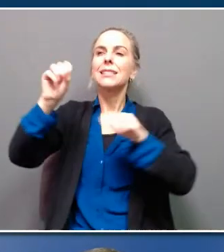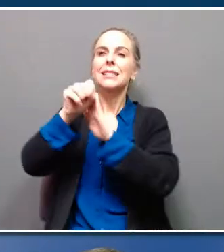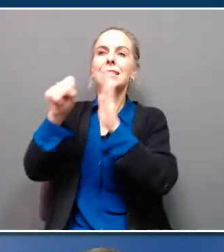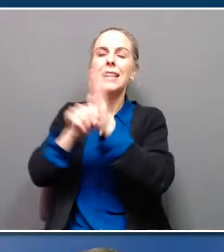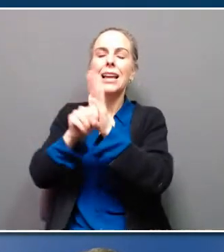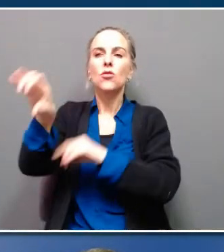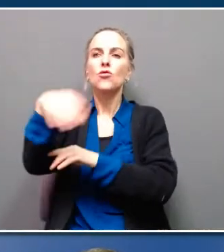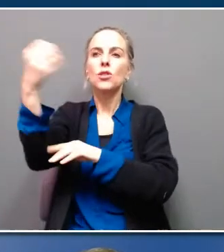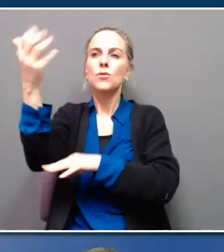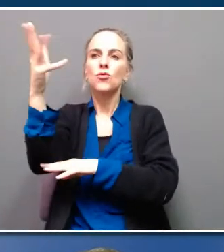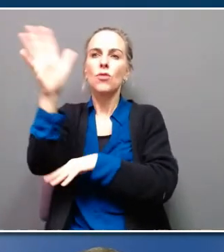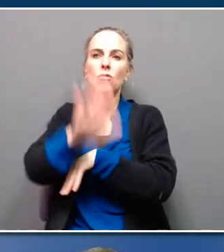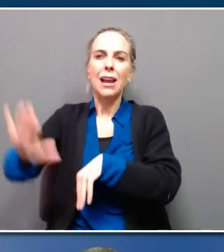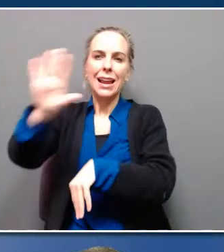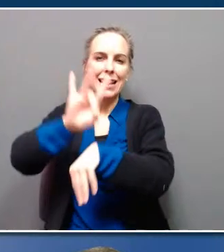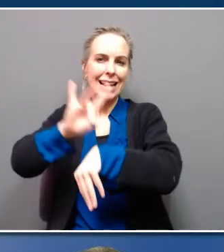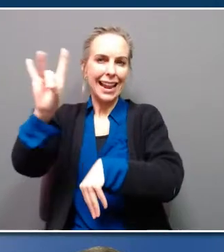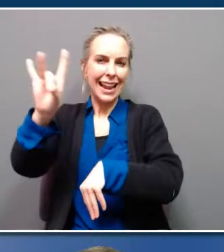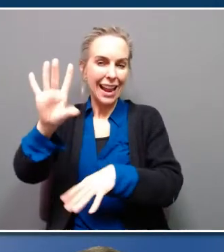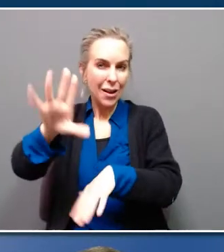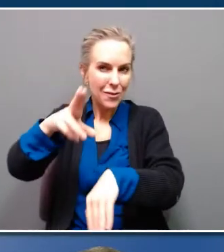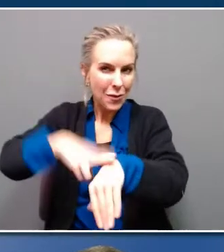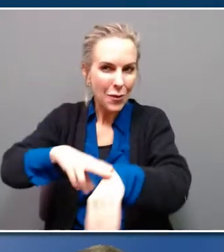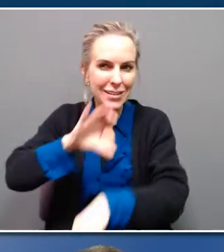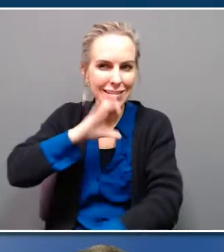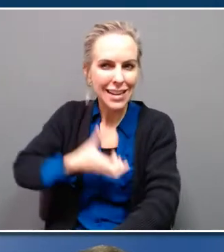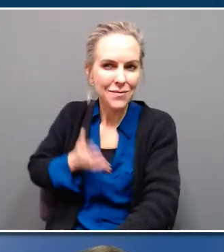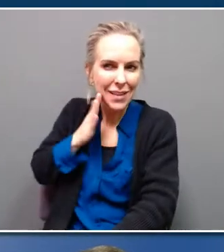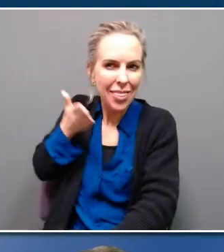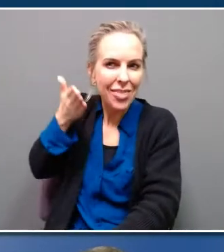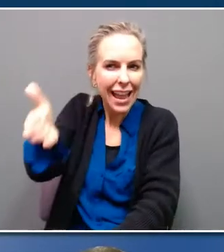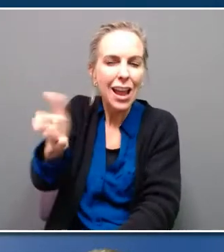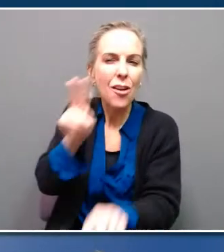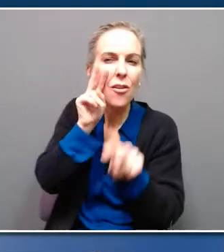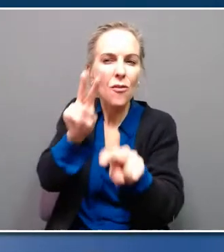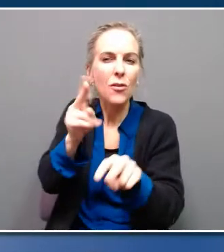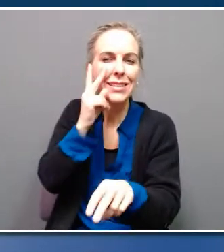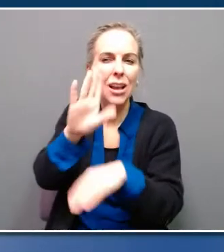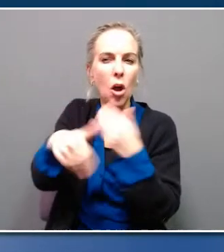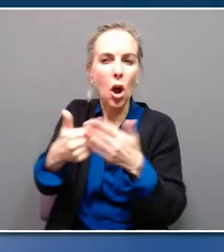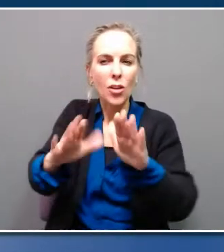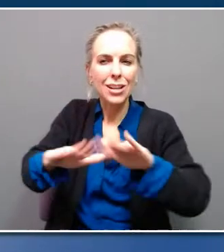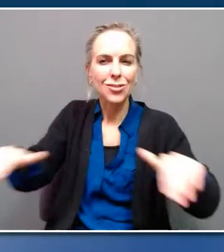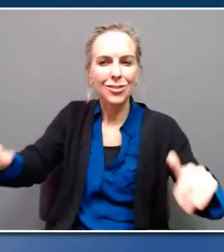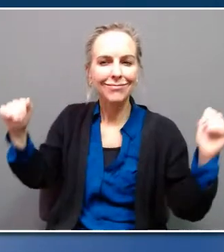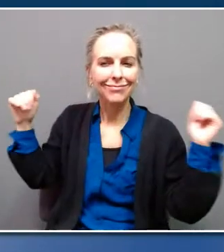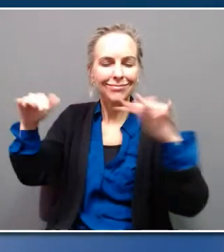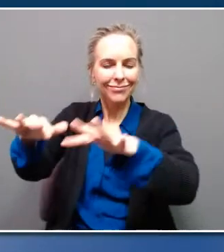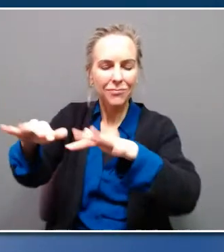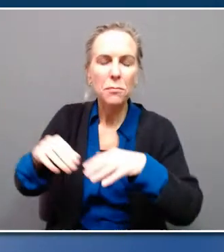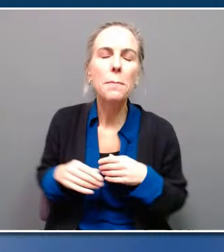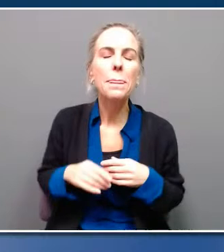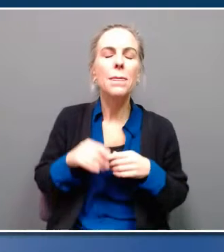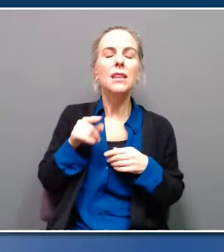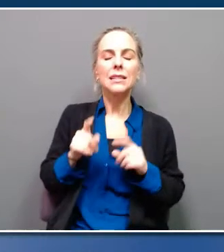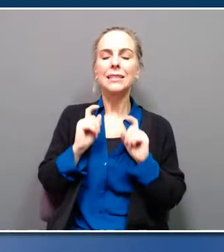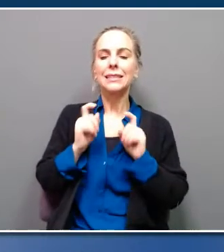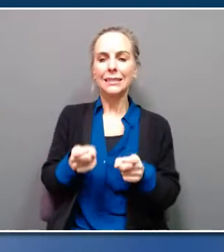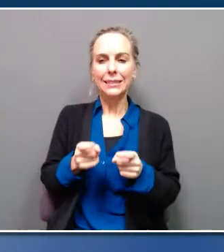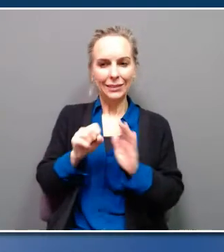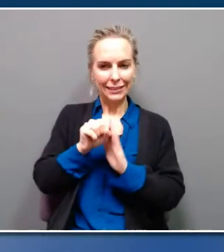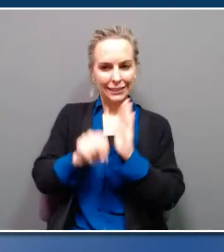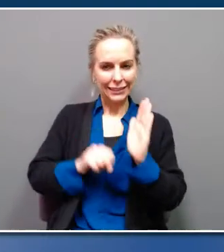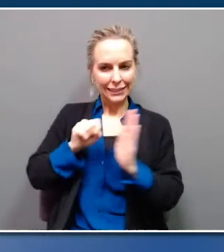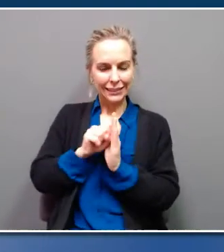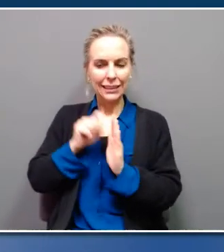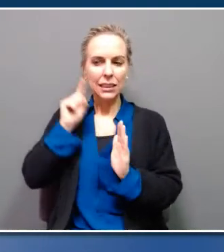of course, Santa will be in attendance. Looking forward to seeing all the kids that come out. In this giving season, Brittany is seeking